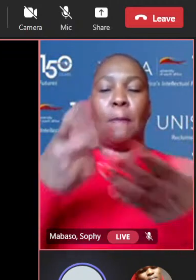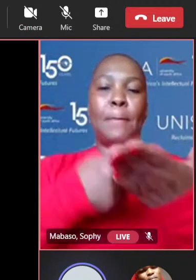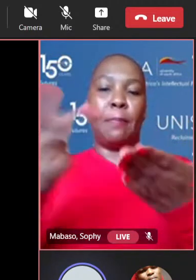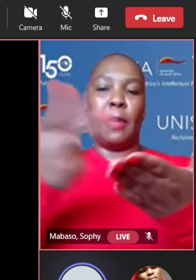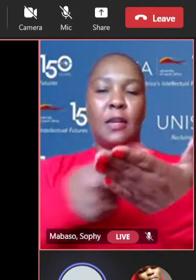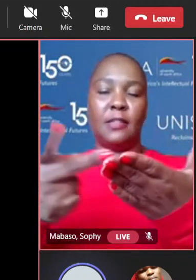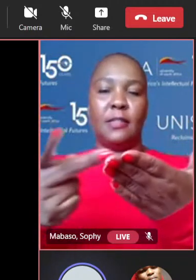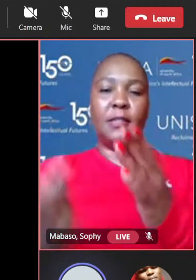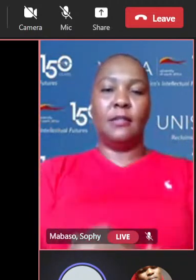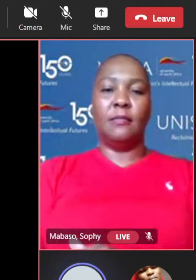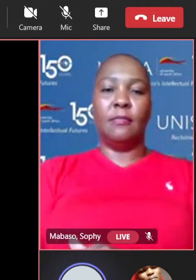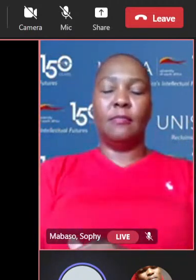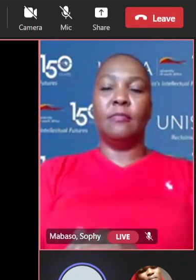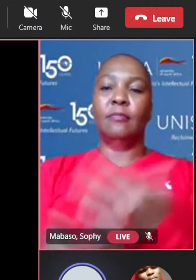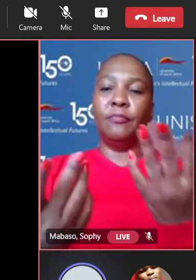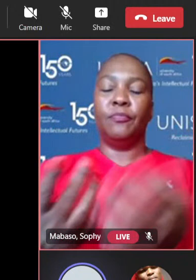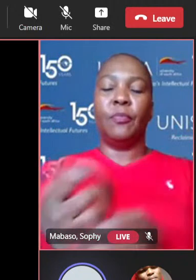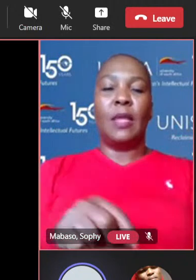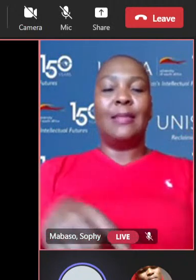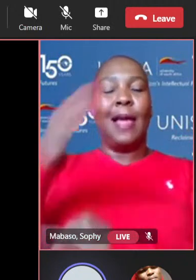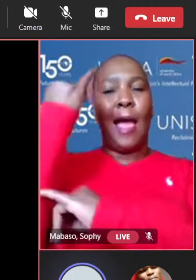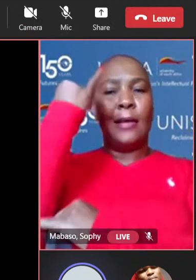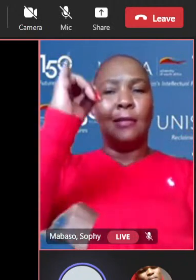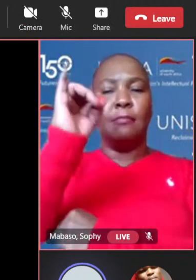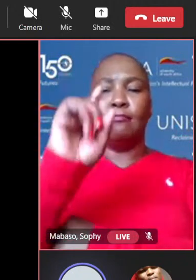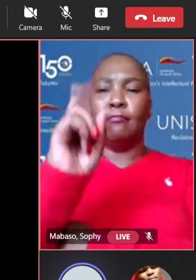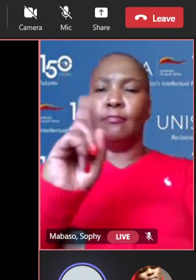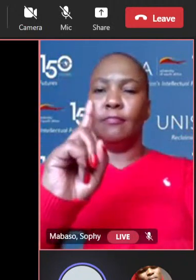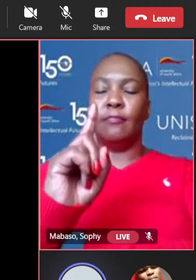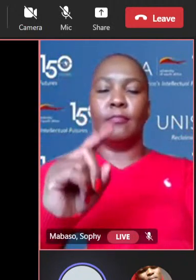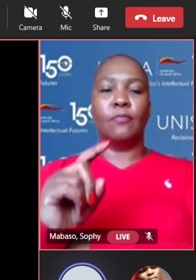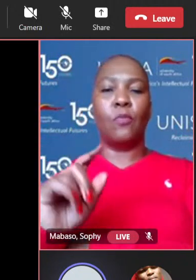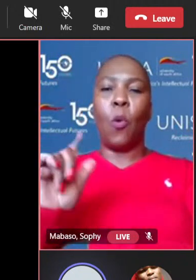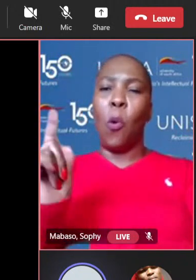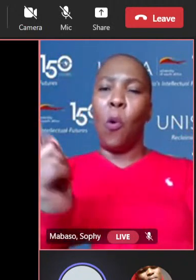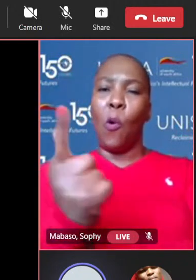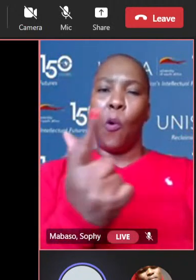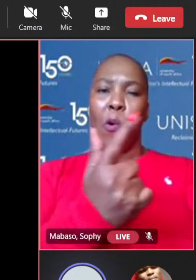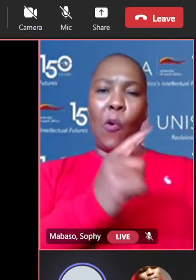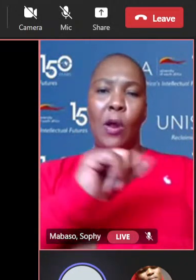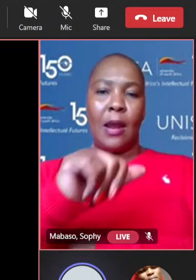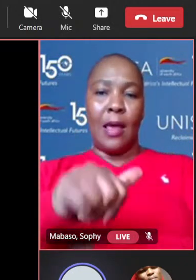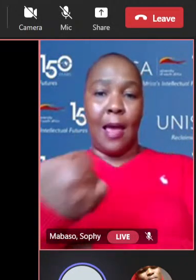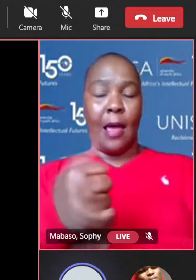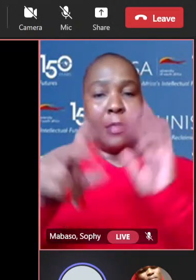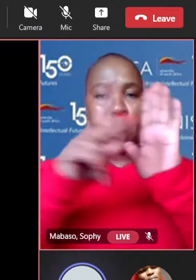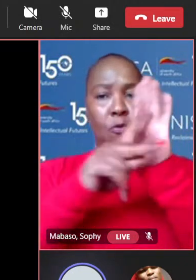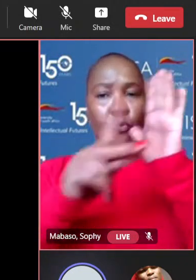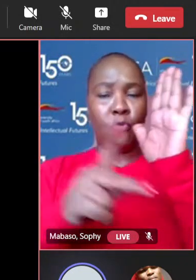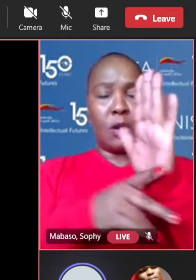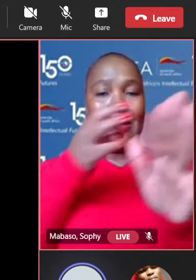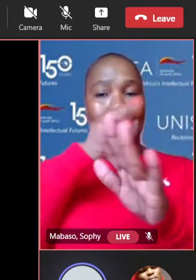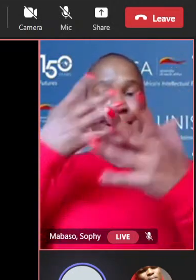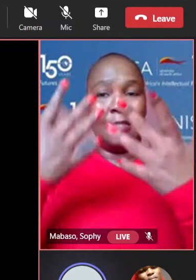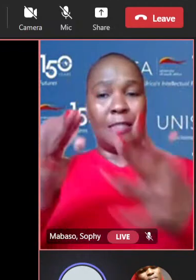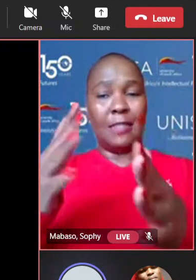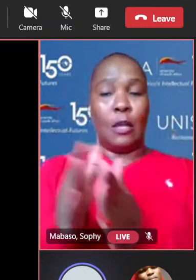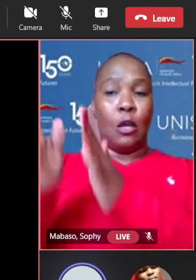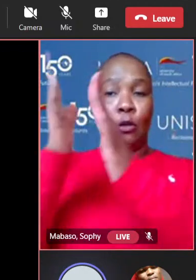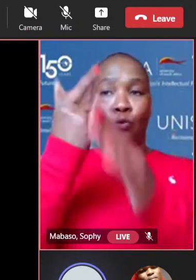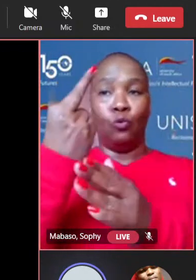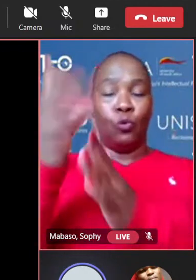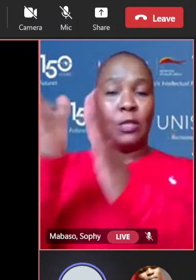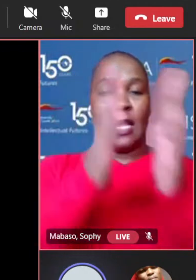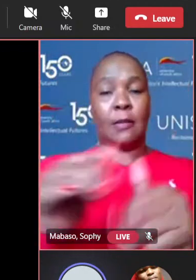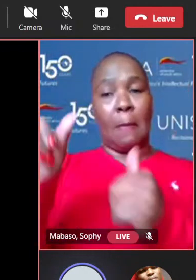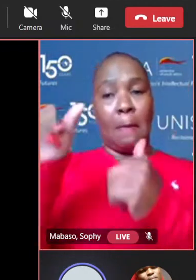preparation. The idea is all the other programs that I have indicated earlier on the 2 slides behind, where they were